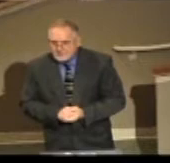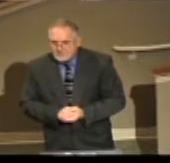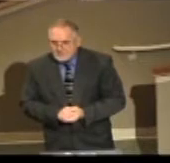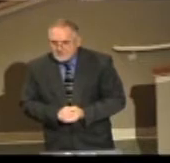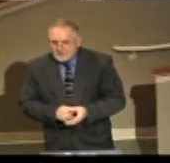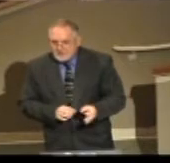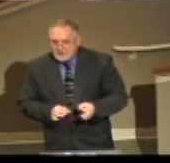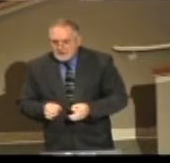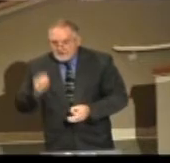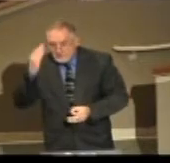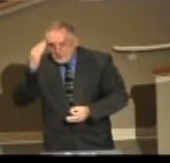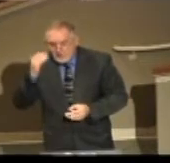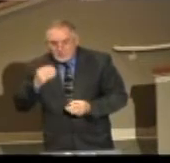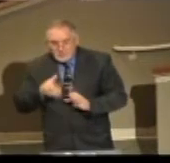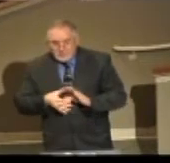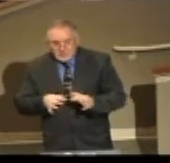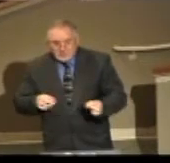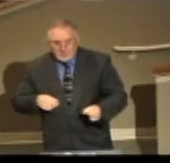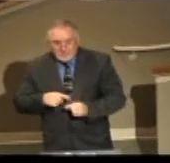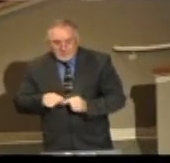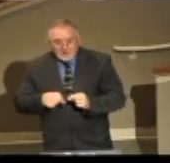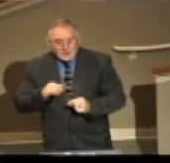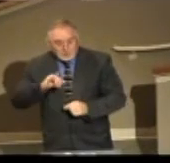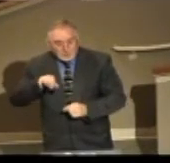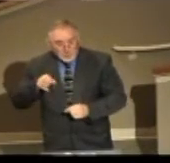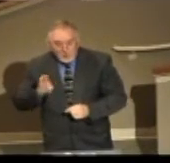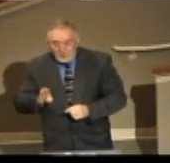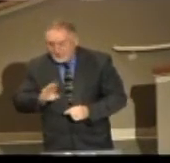If you know the story of Job, you've never forgotten if you heard it once.